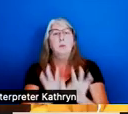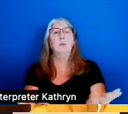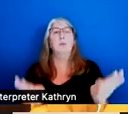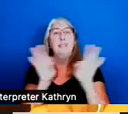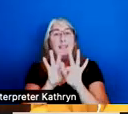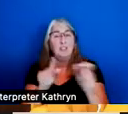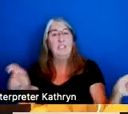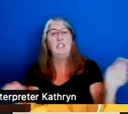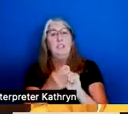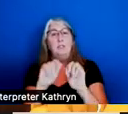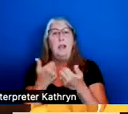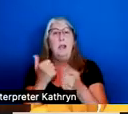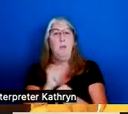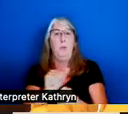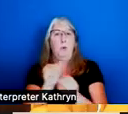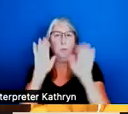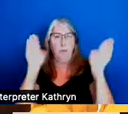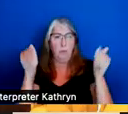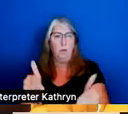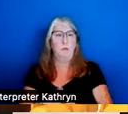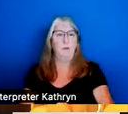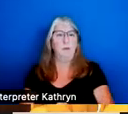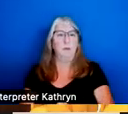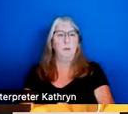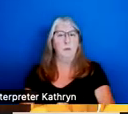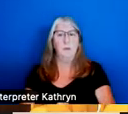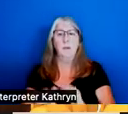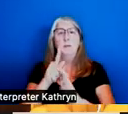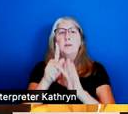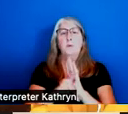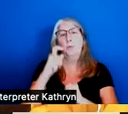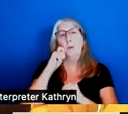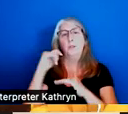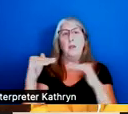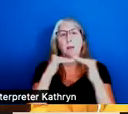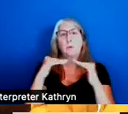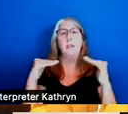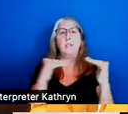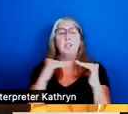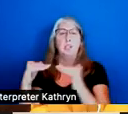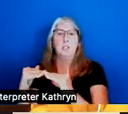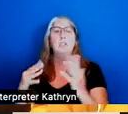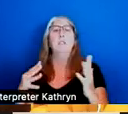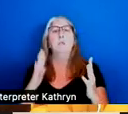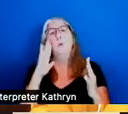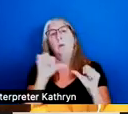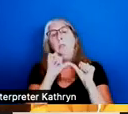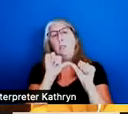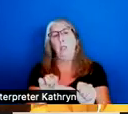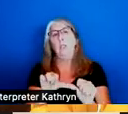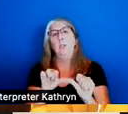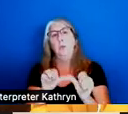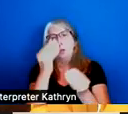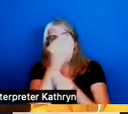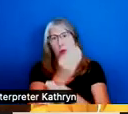way that our work looks like. Principles of racial equity and justice continue to inform the content